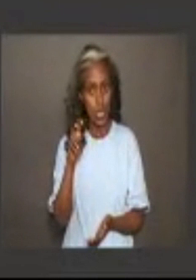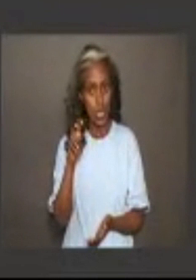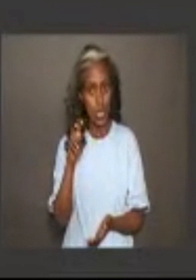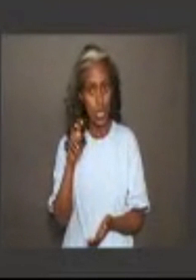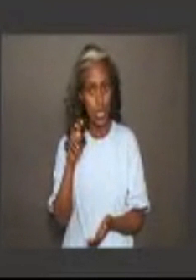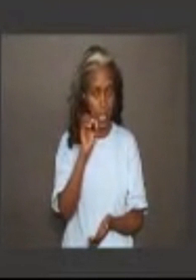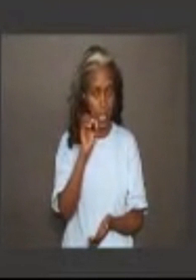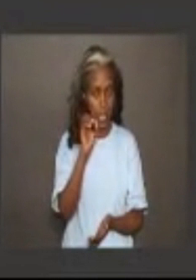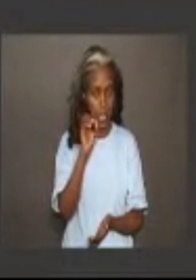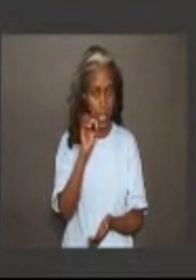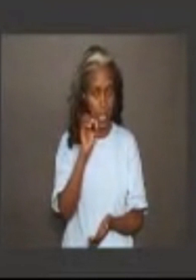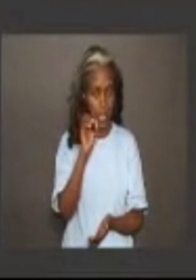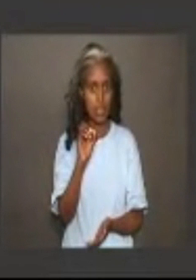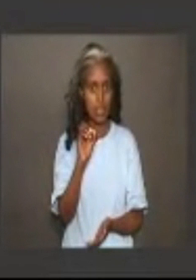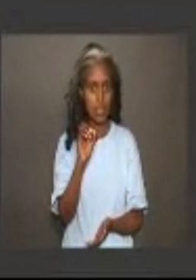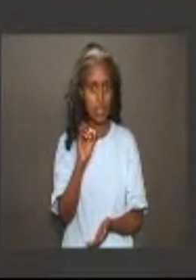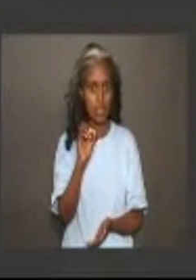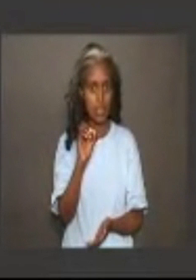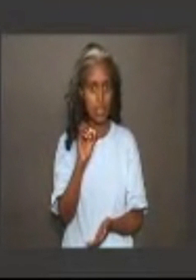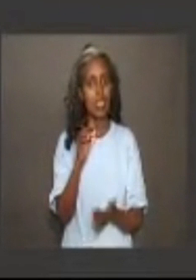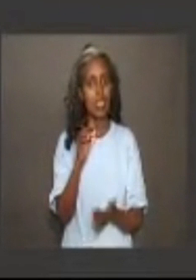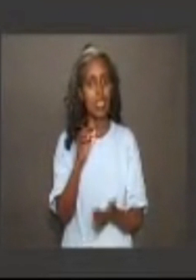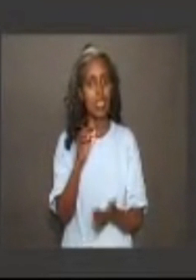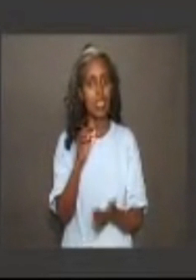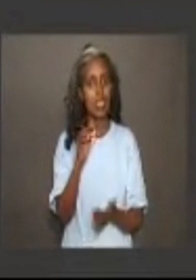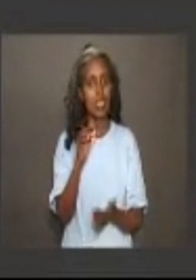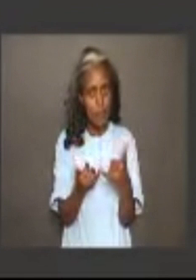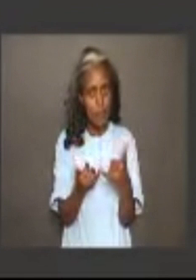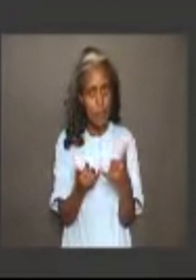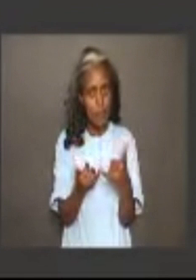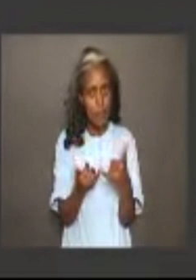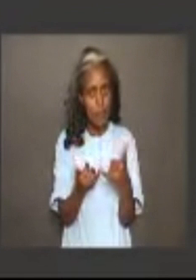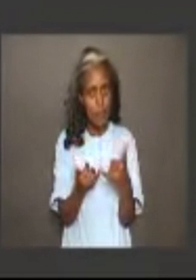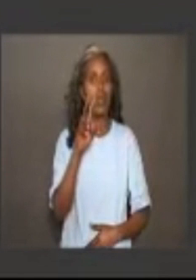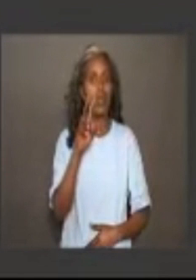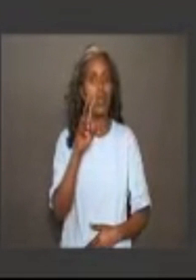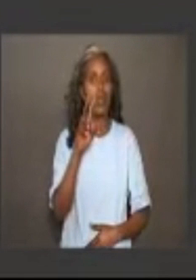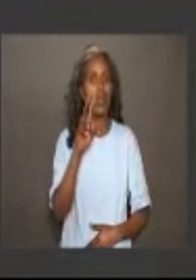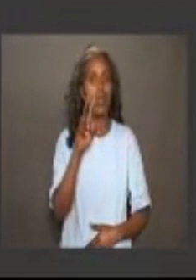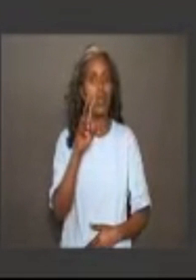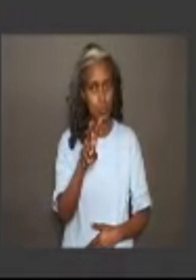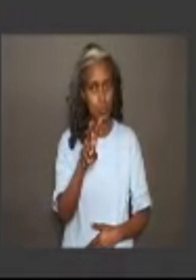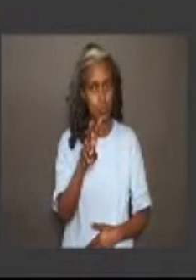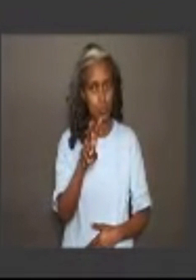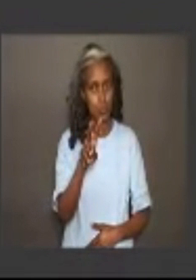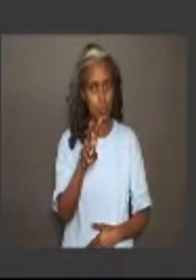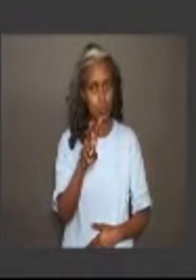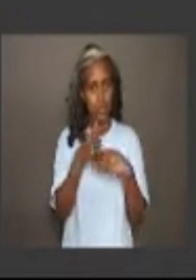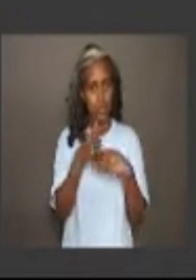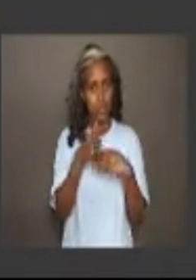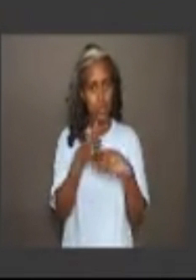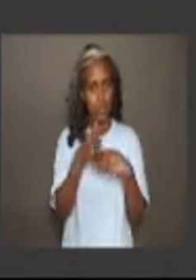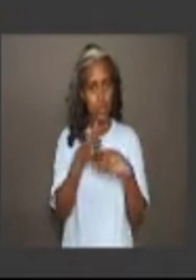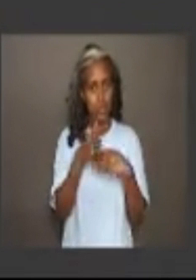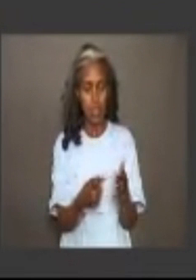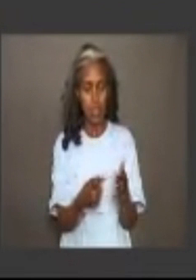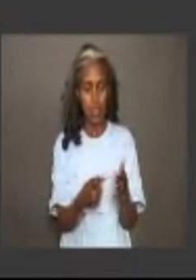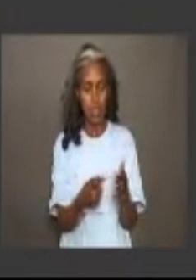1,290 is divisible by 2, so that is our first